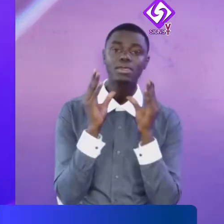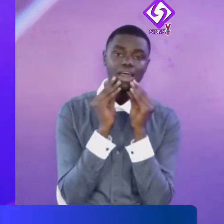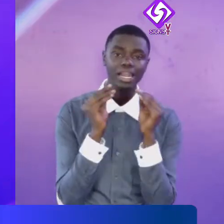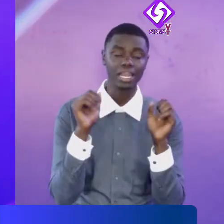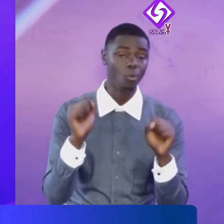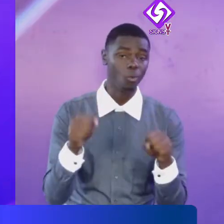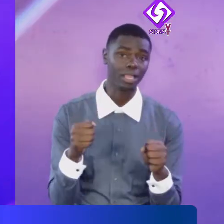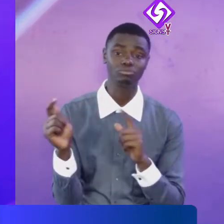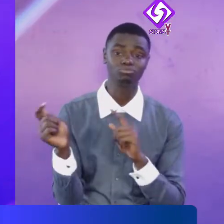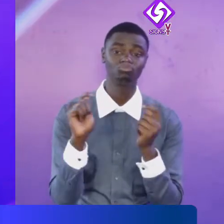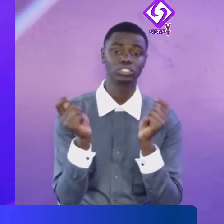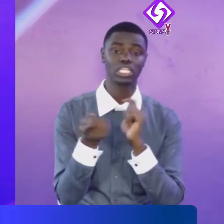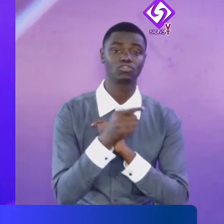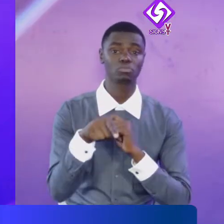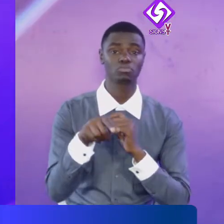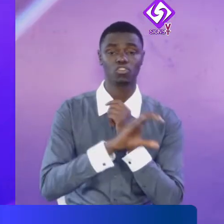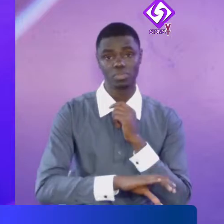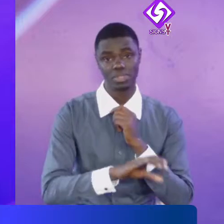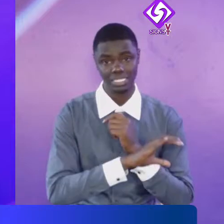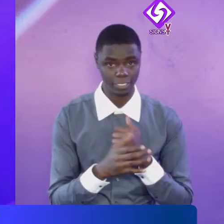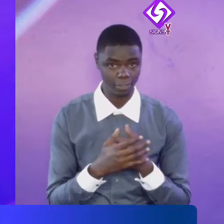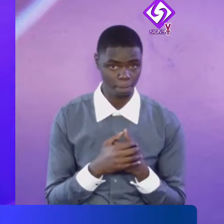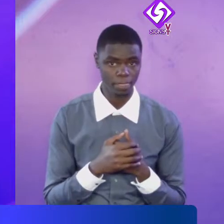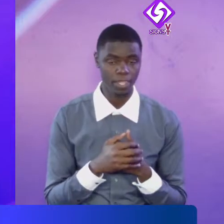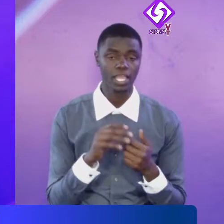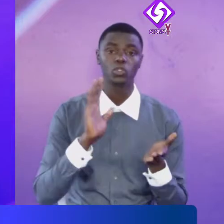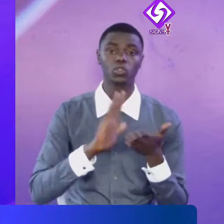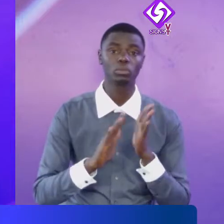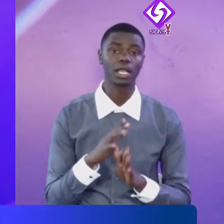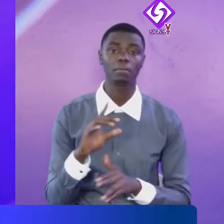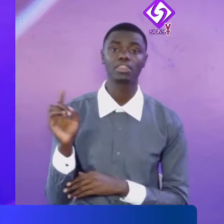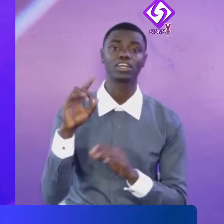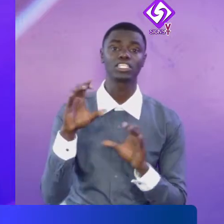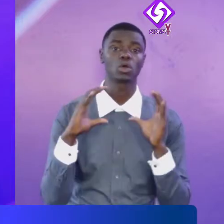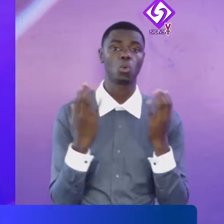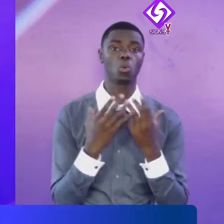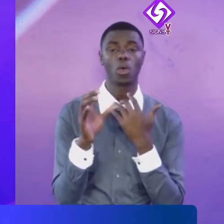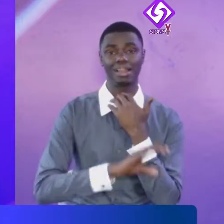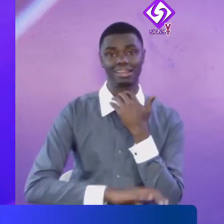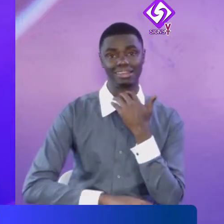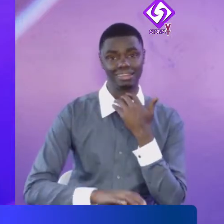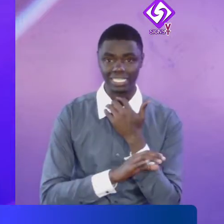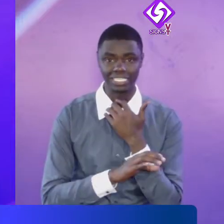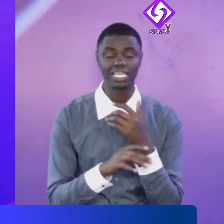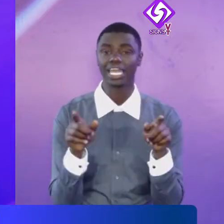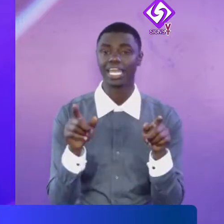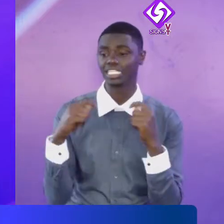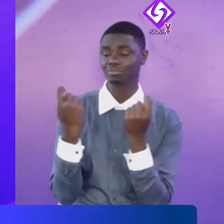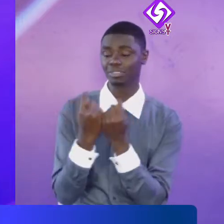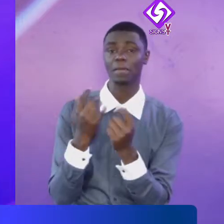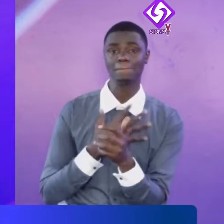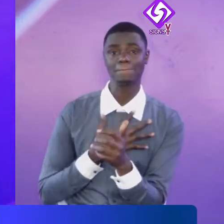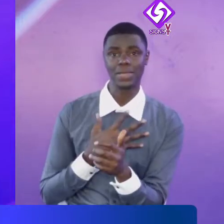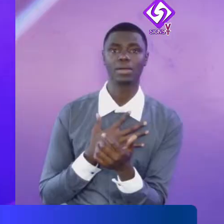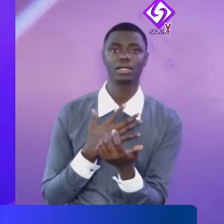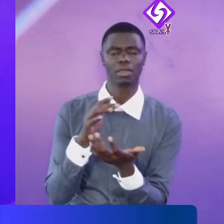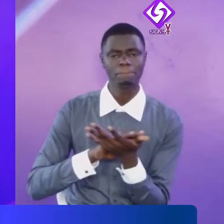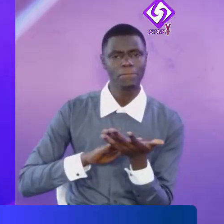actually transform this country to be a first world country, and Team Evolve is